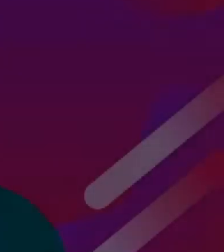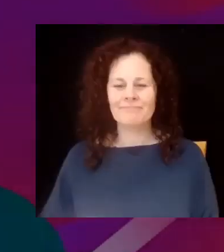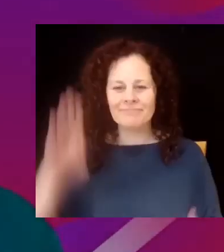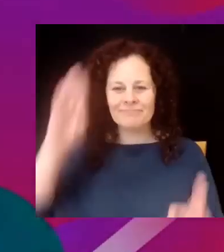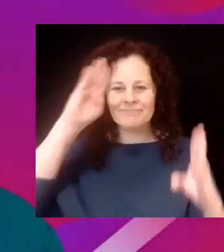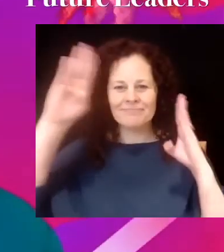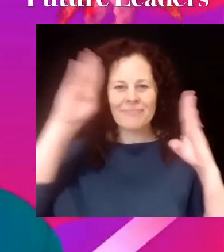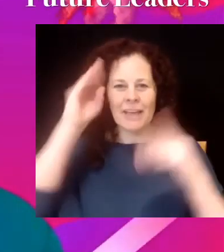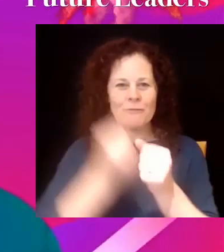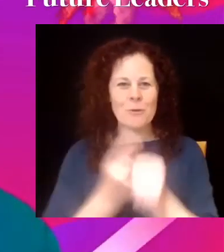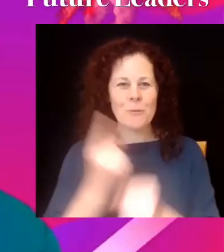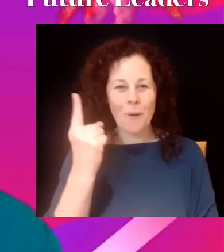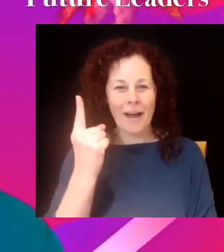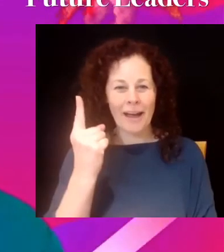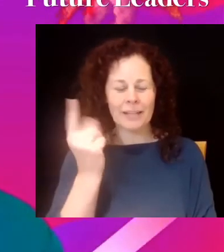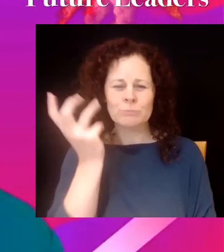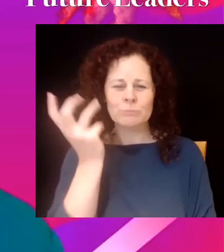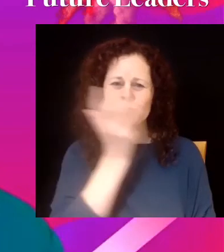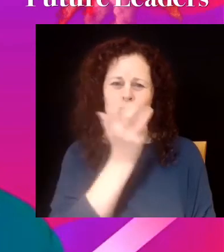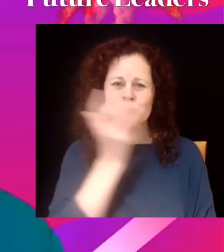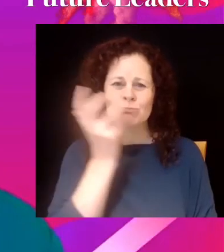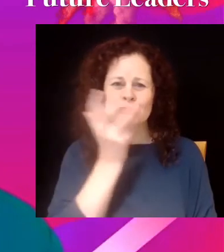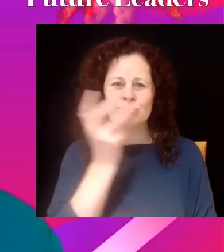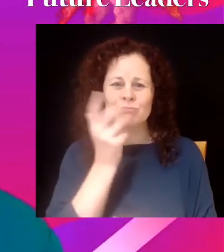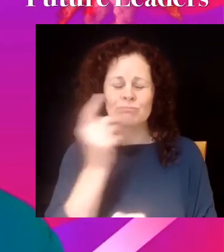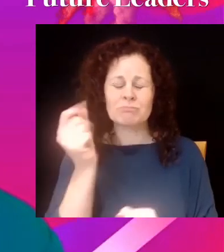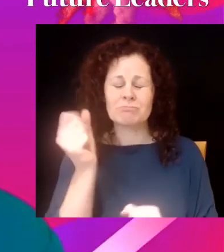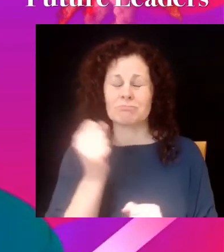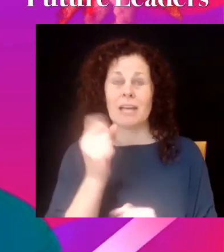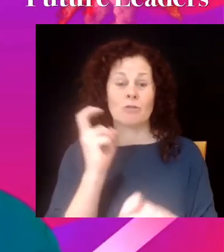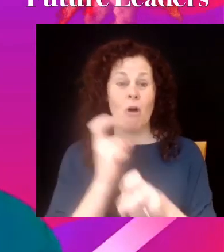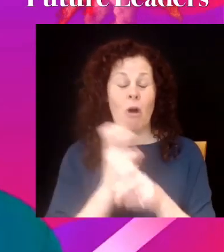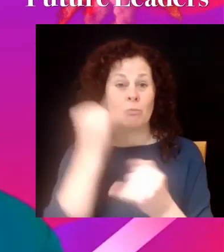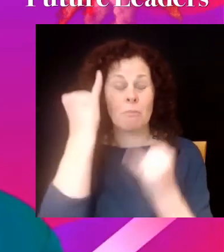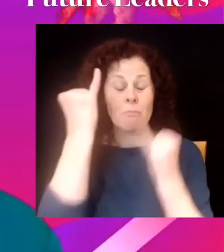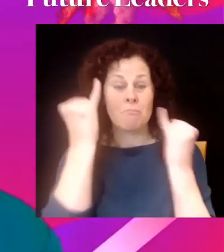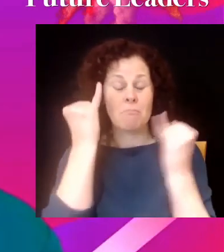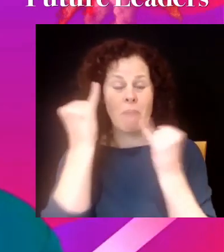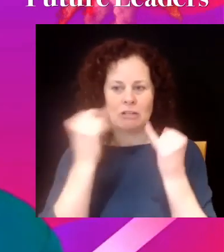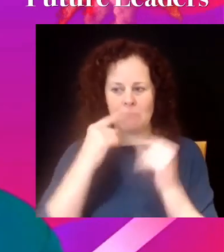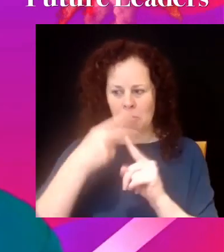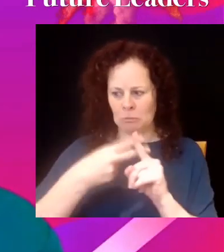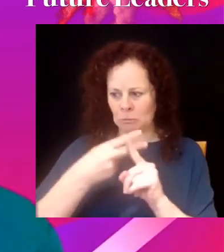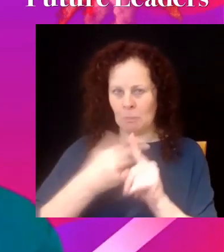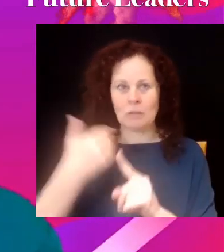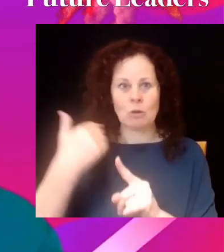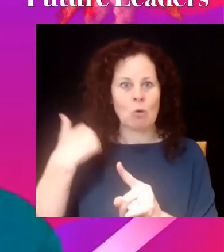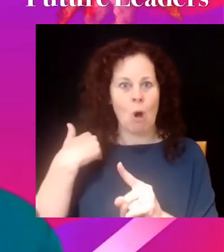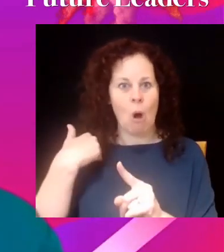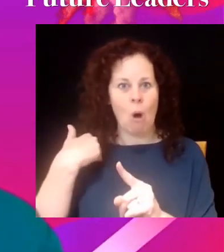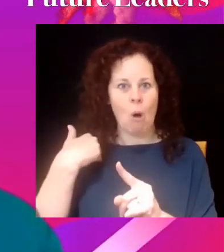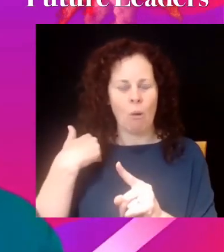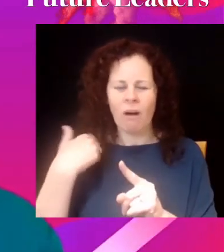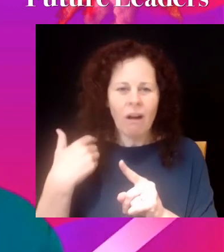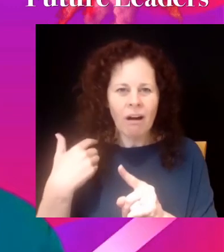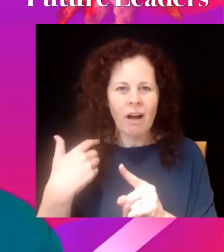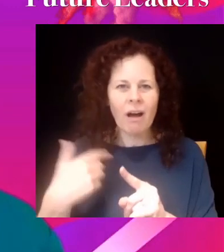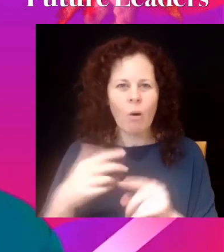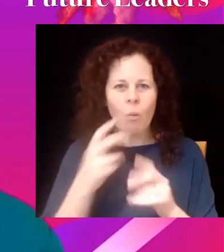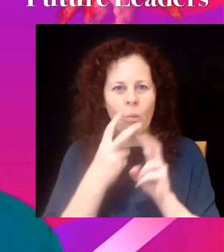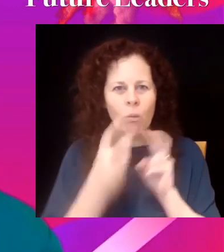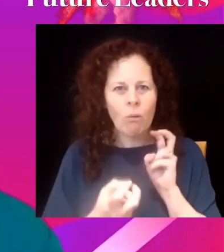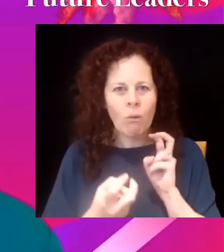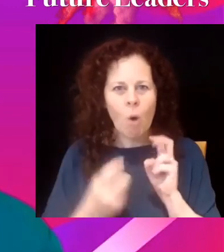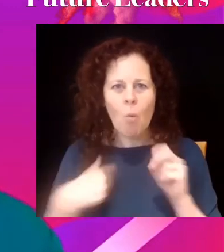Hi, everyone. It's very hard to imagine, even just a few short months ago, that we would not be all together for the